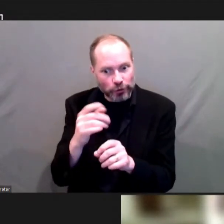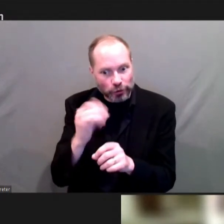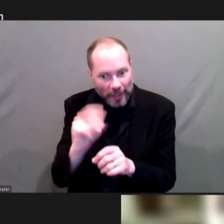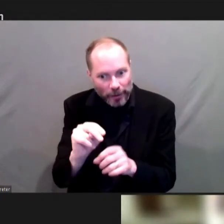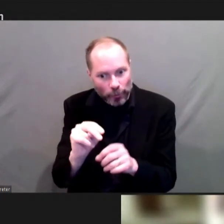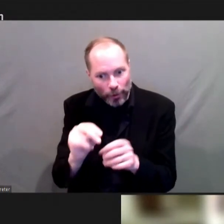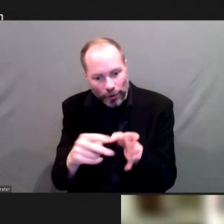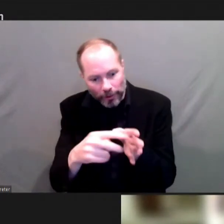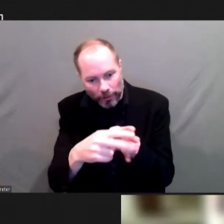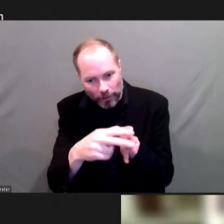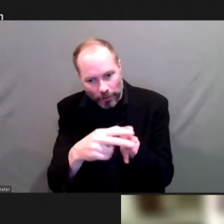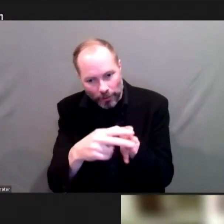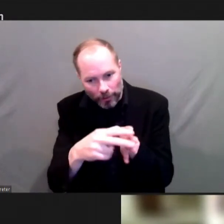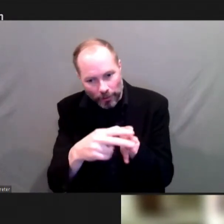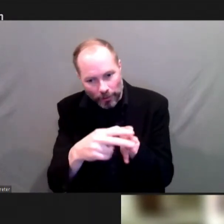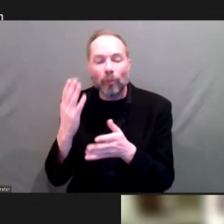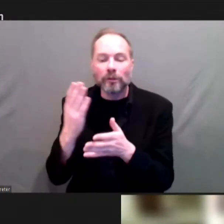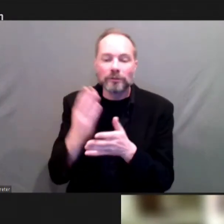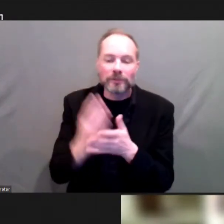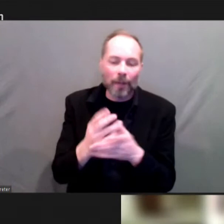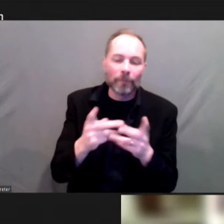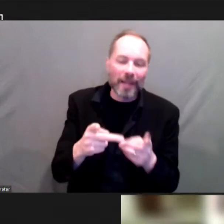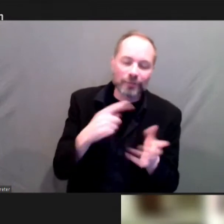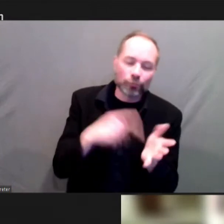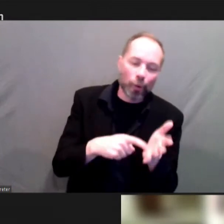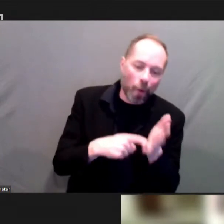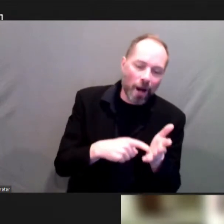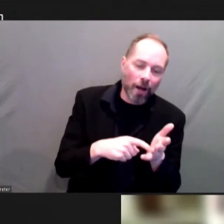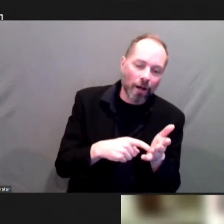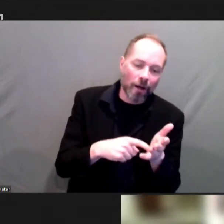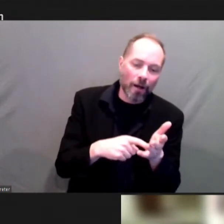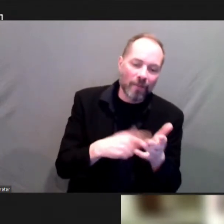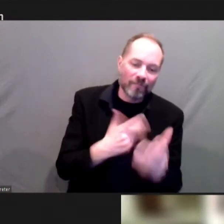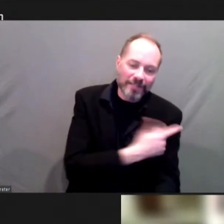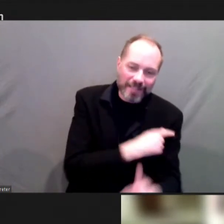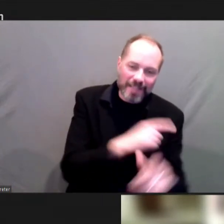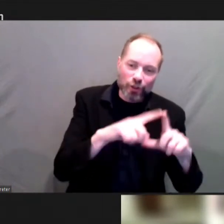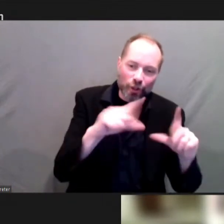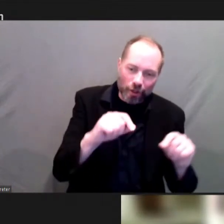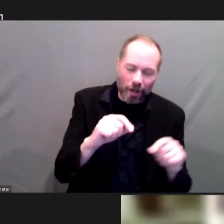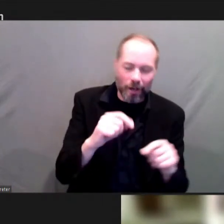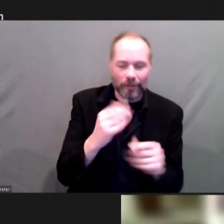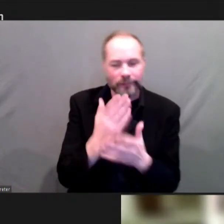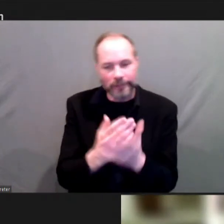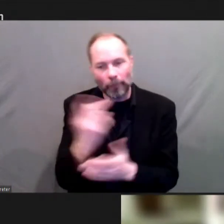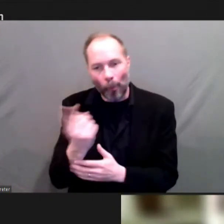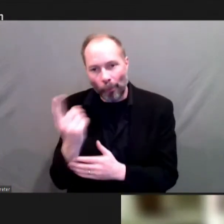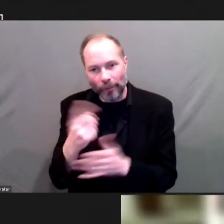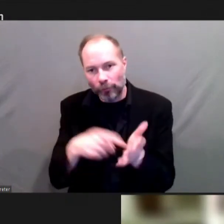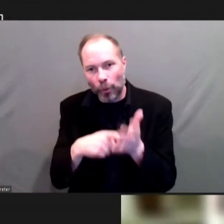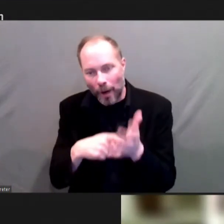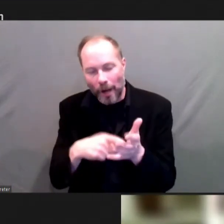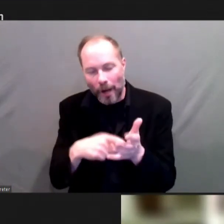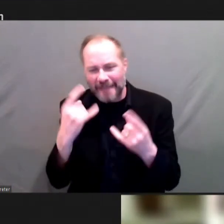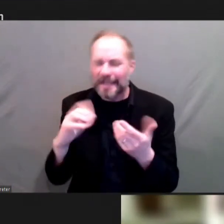only, some are not, some require masks. How concerning is that from you looking at this just 48 hours